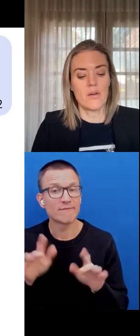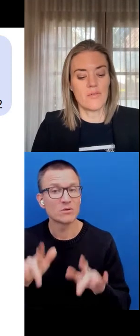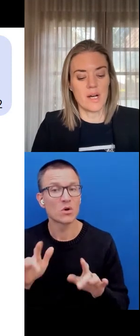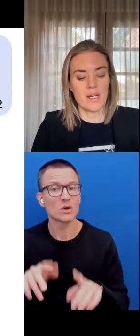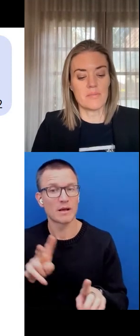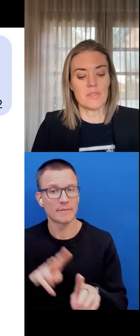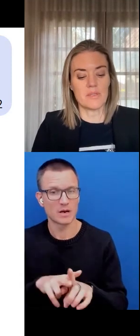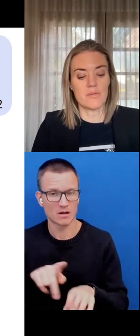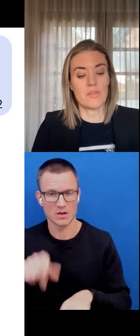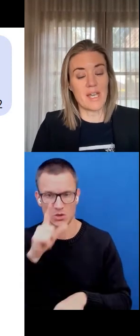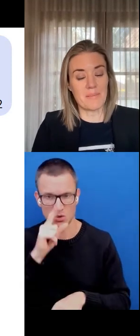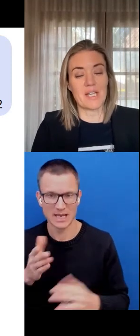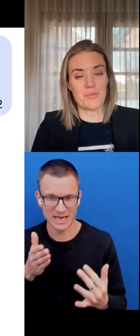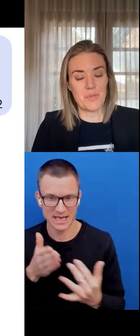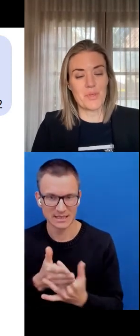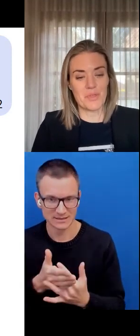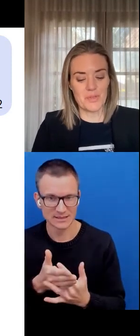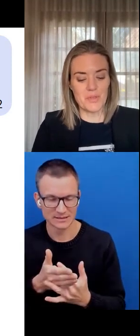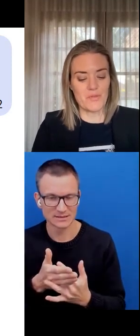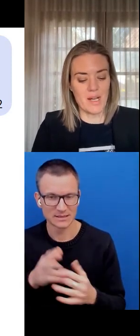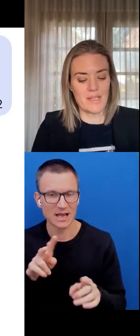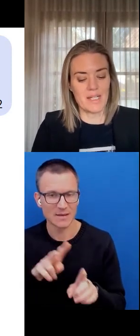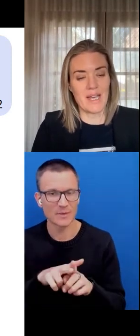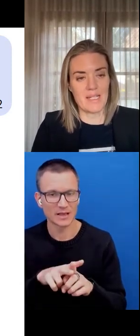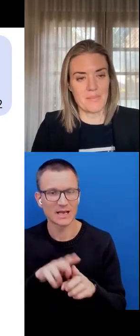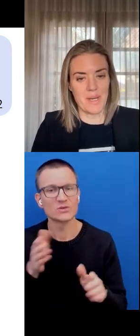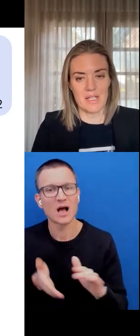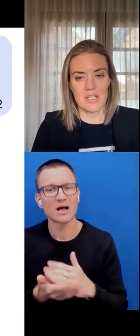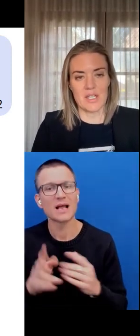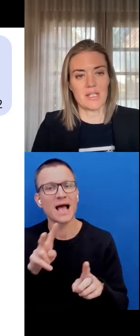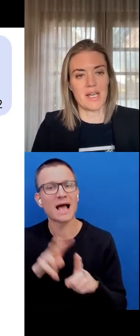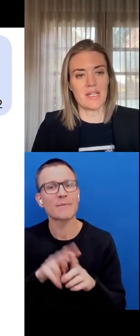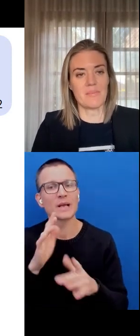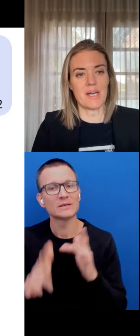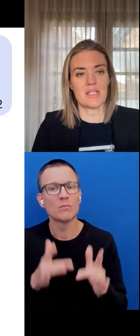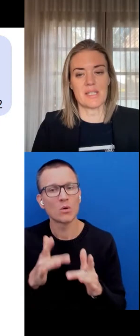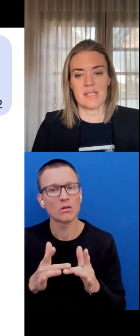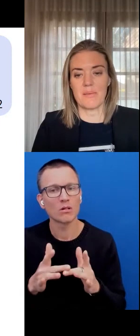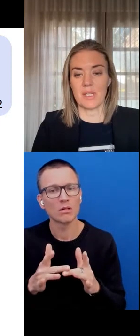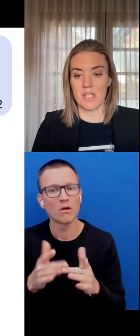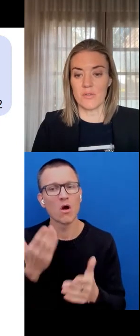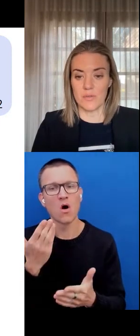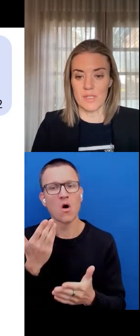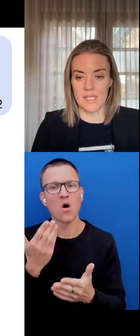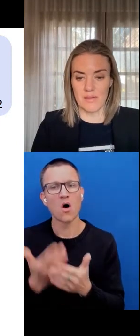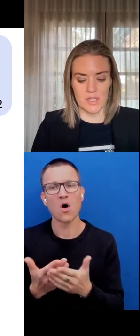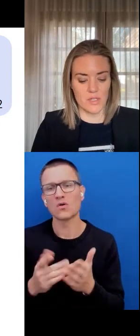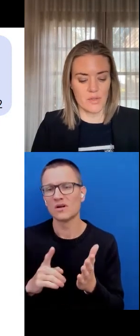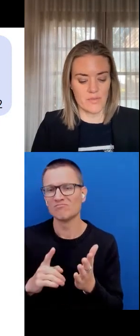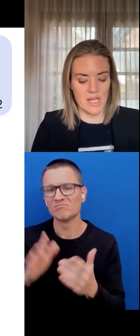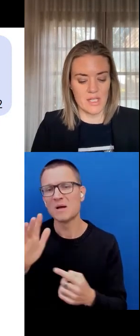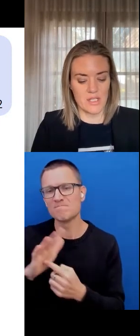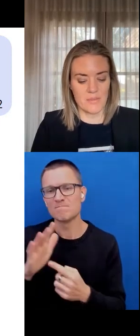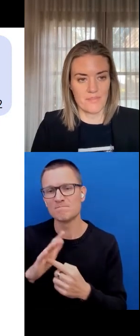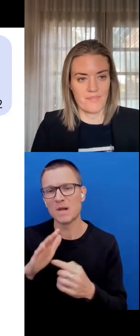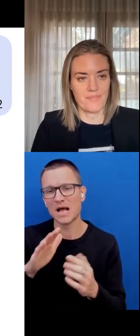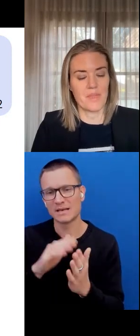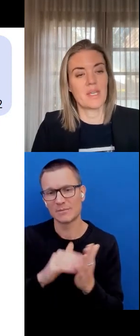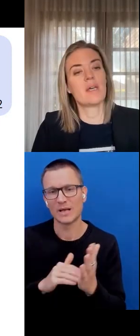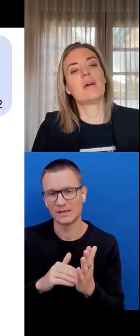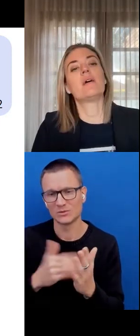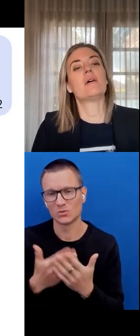application via the application portal via the landing page, and the landing page is the same link you would have received in your